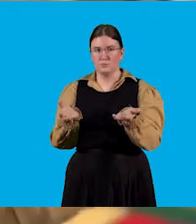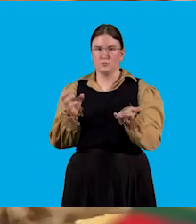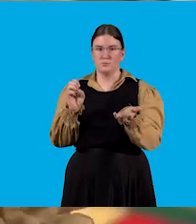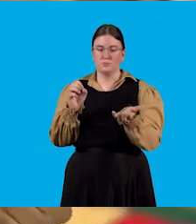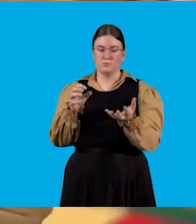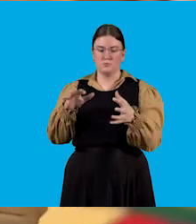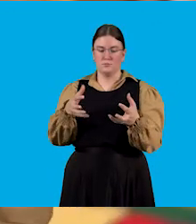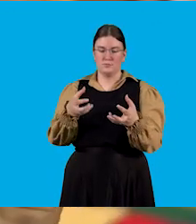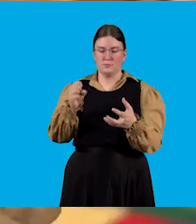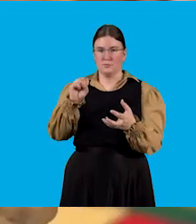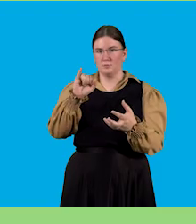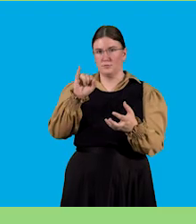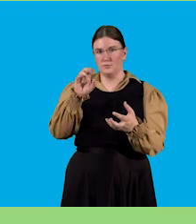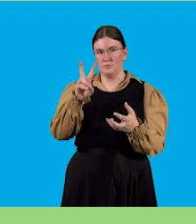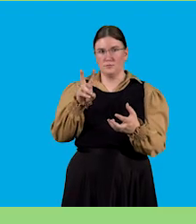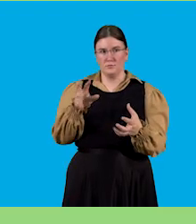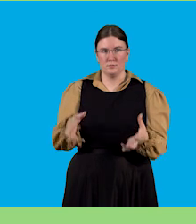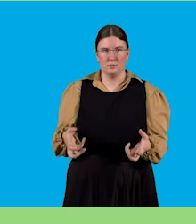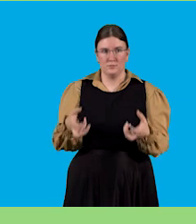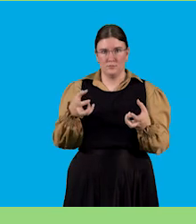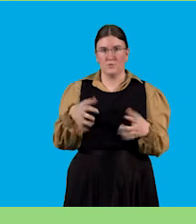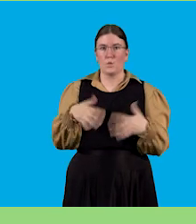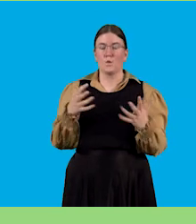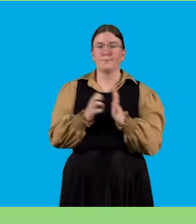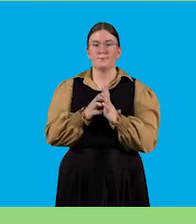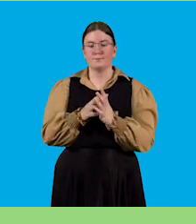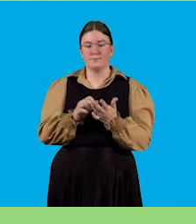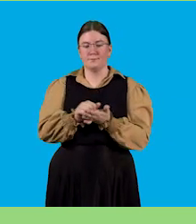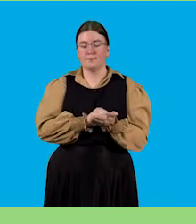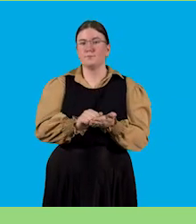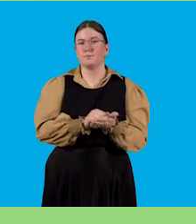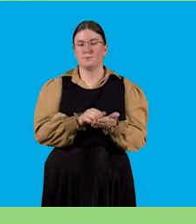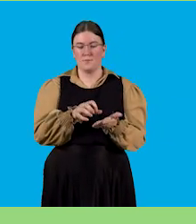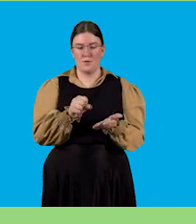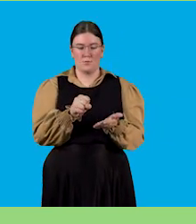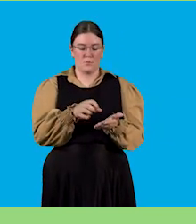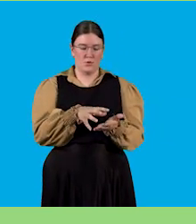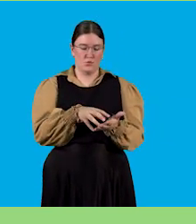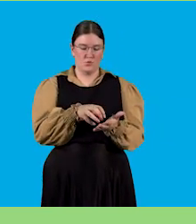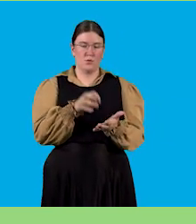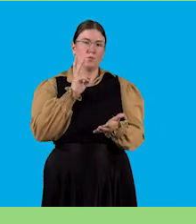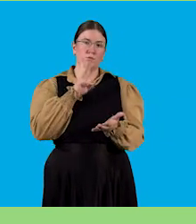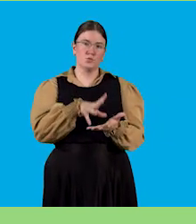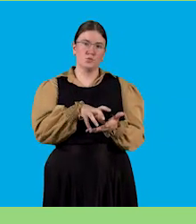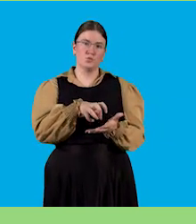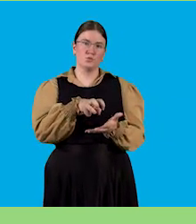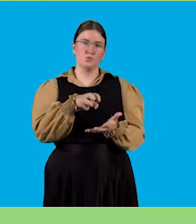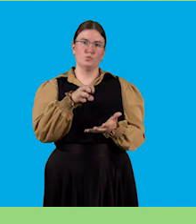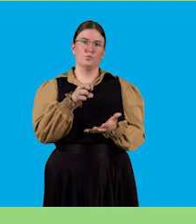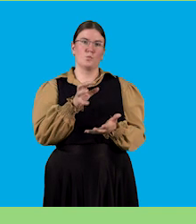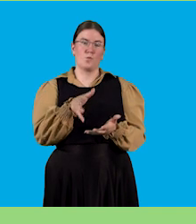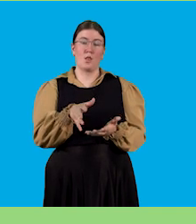a second process, you can think of a sponge absorbing water. Here, the